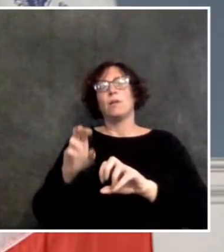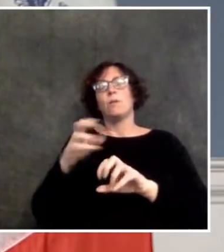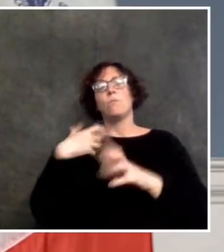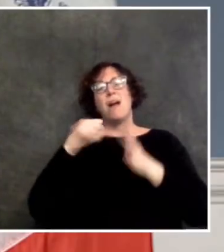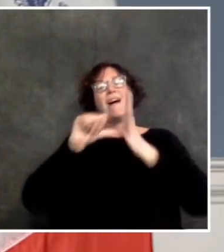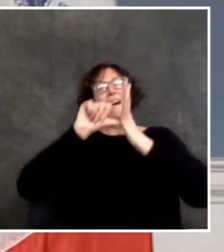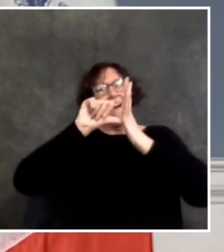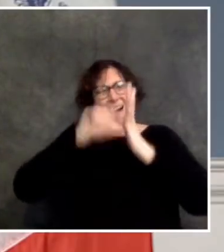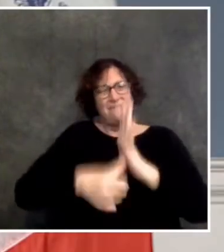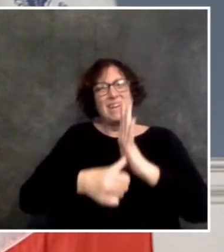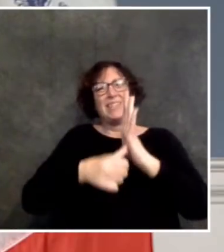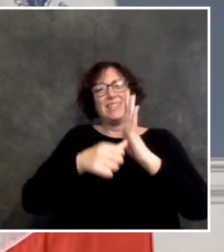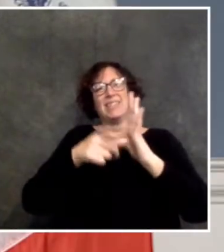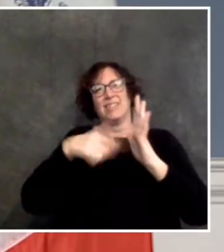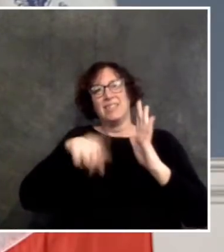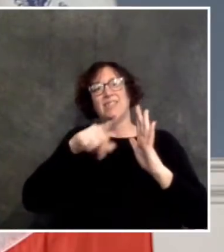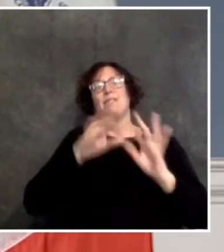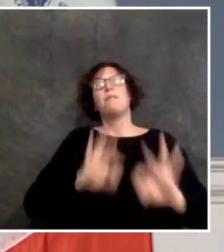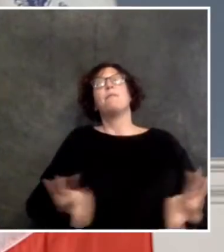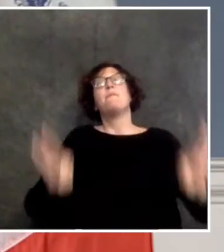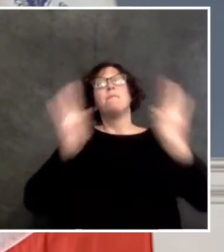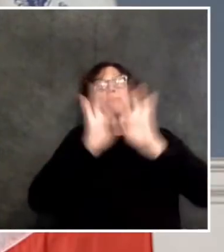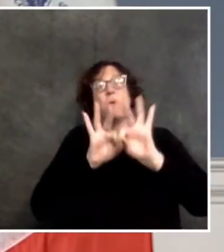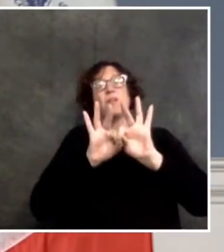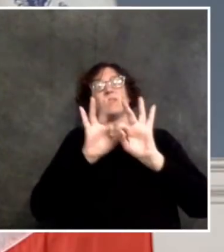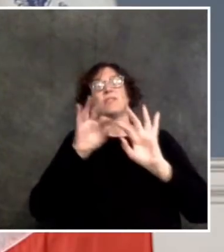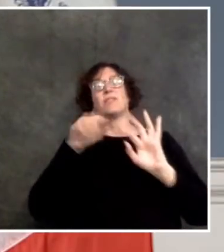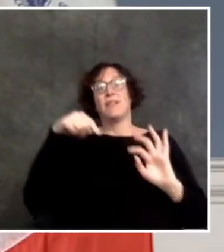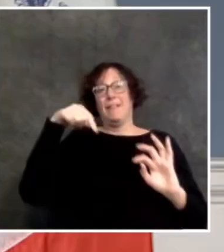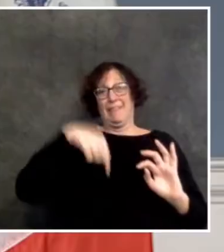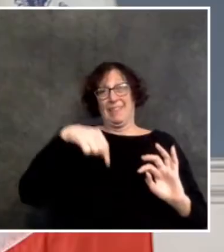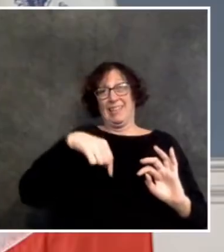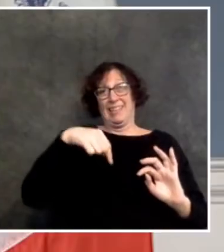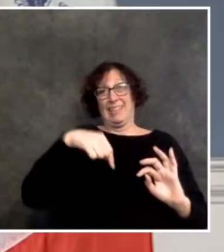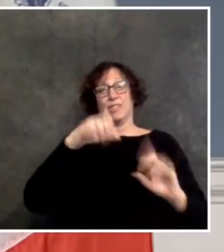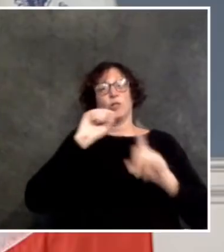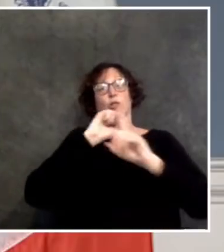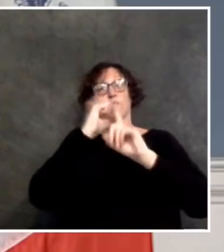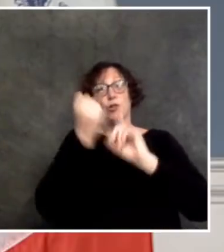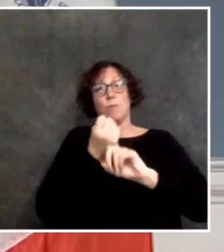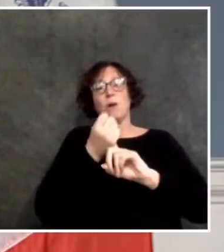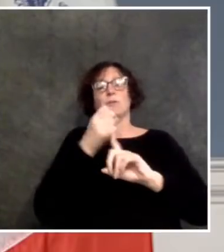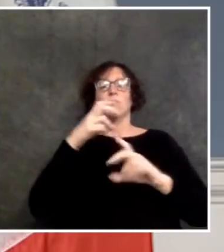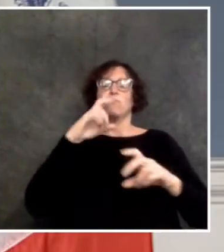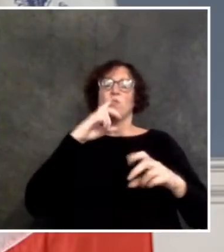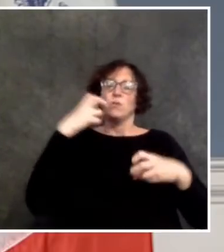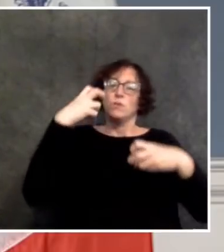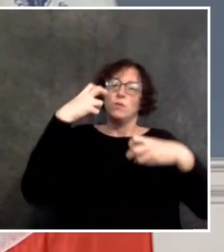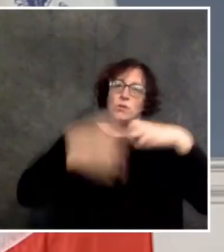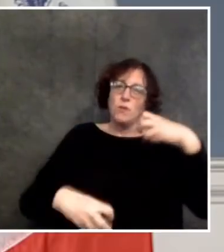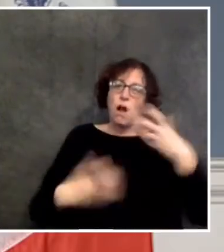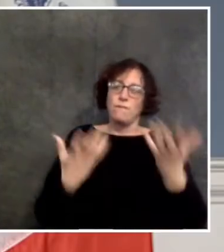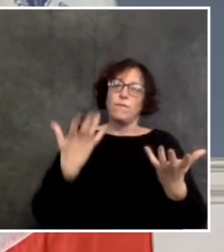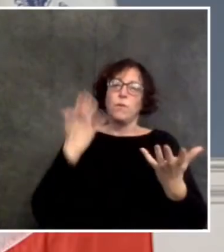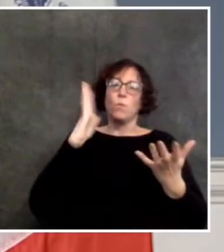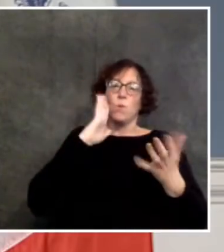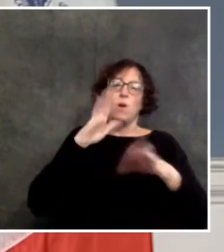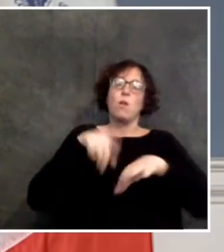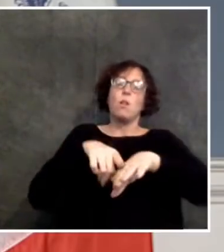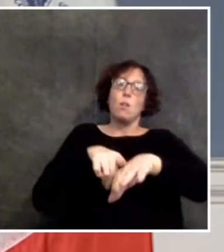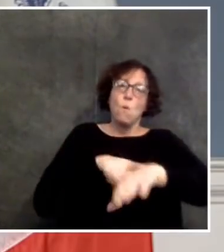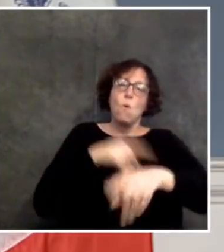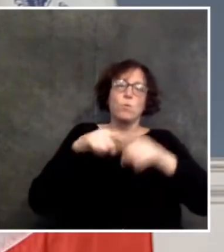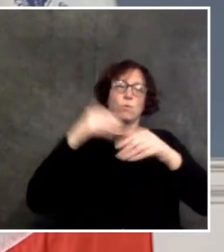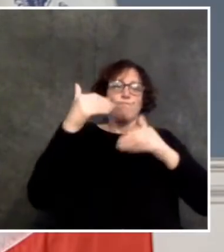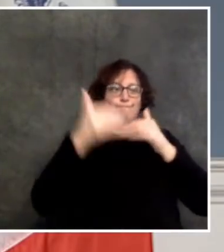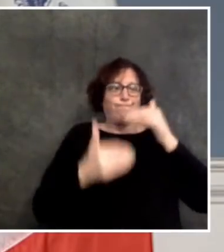through a long, difficult journey where we don't know everything we want to know and need to know. We're always going to be doing our best with the information we